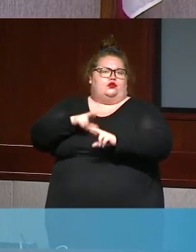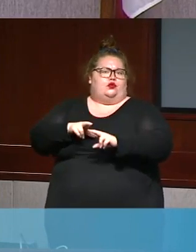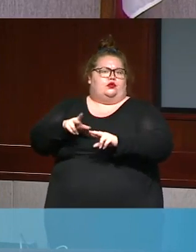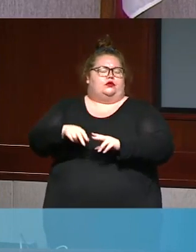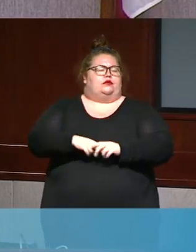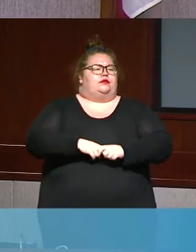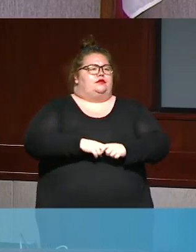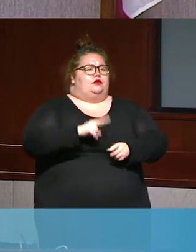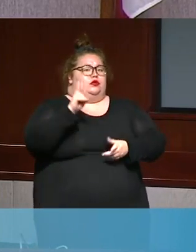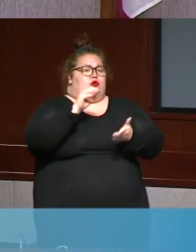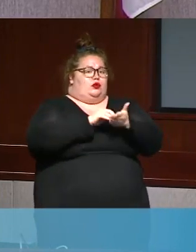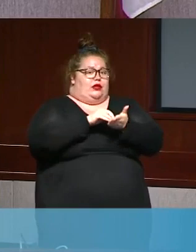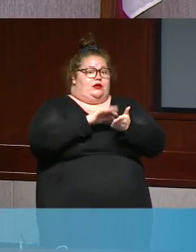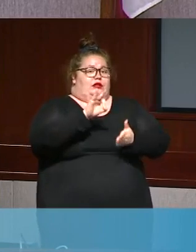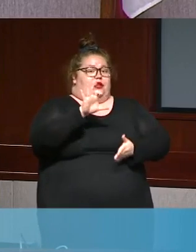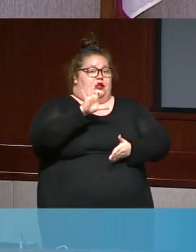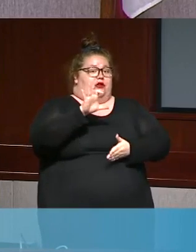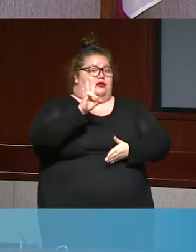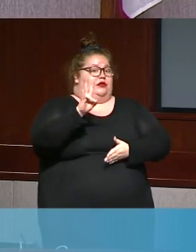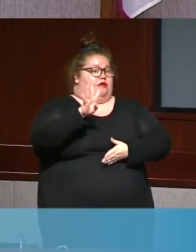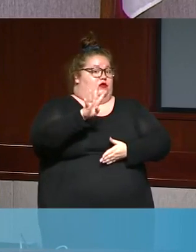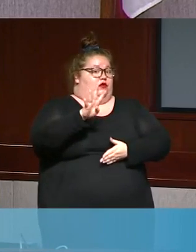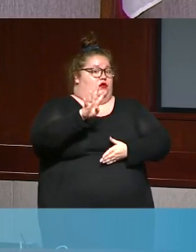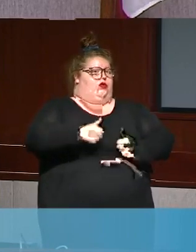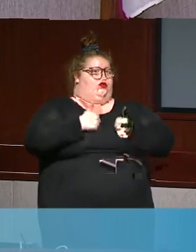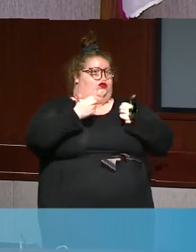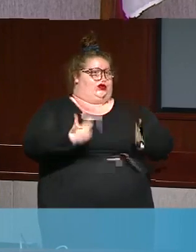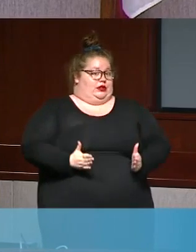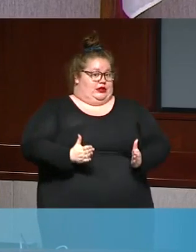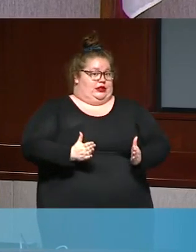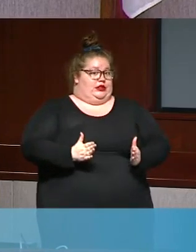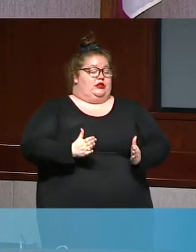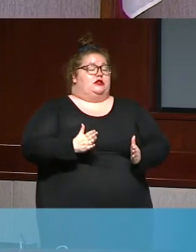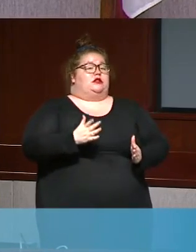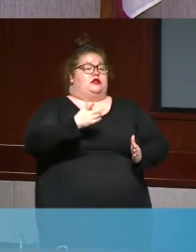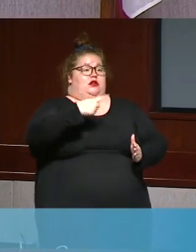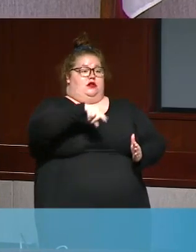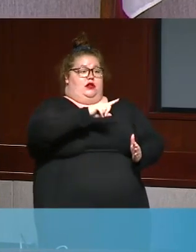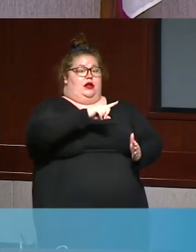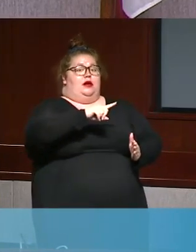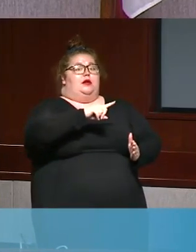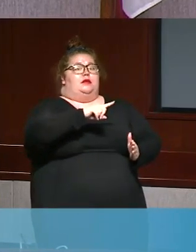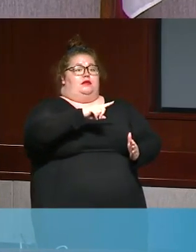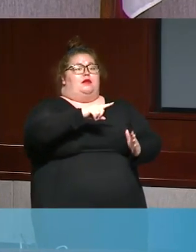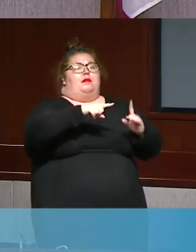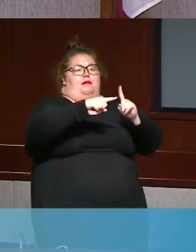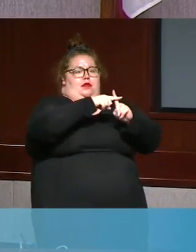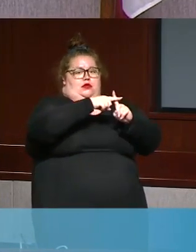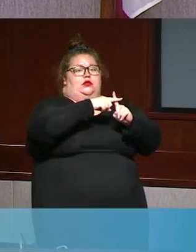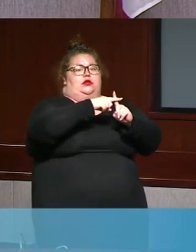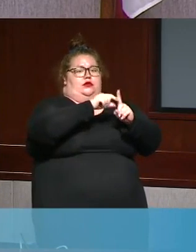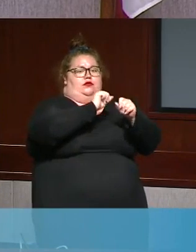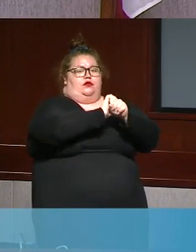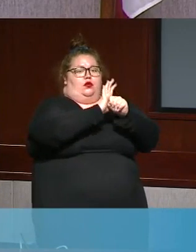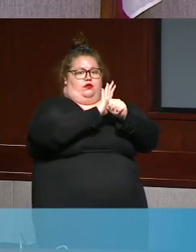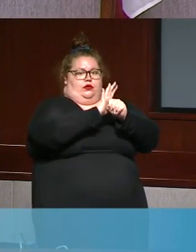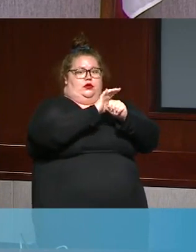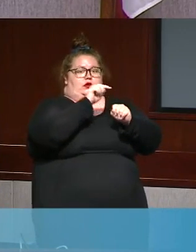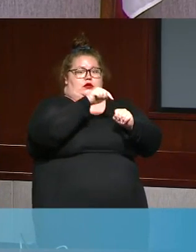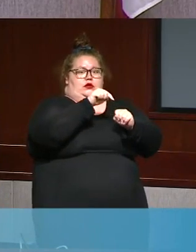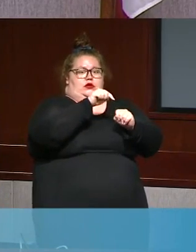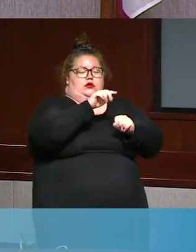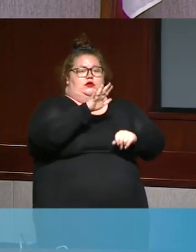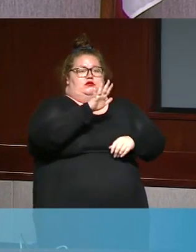2,794 residents, or 8% of those who have been tested, have tested positive. Of the